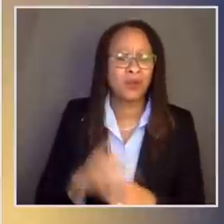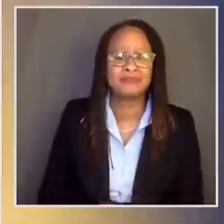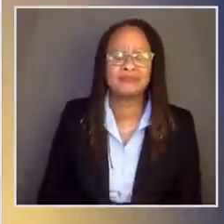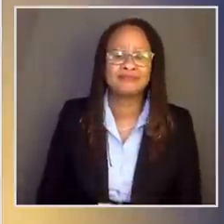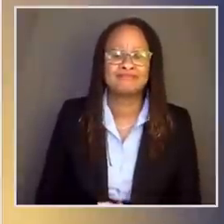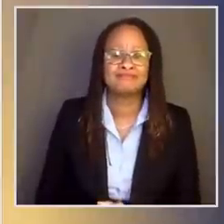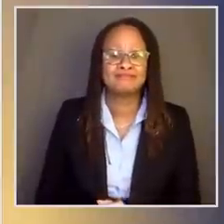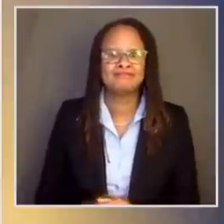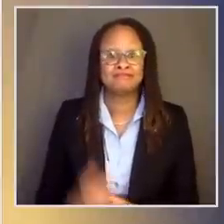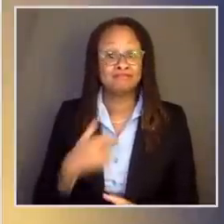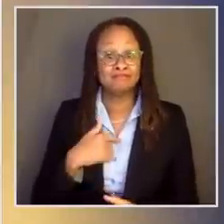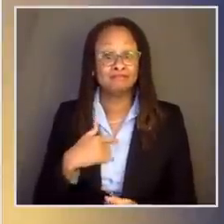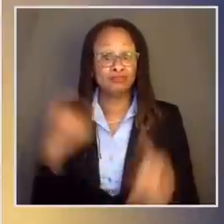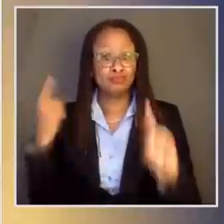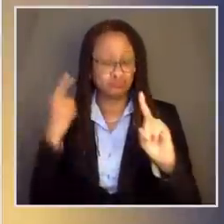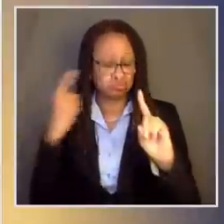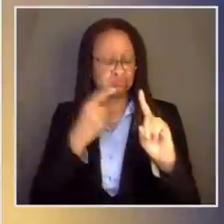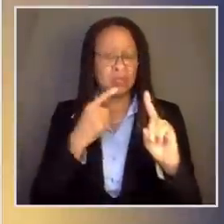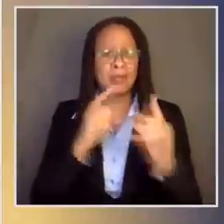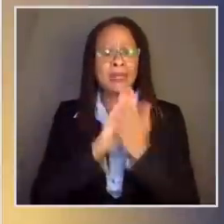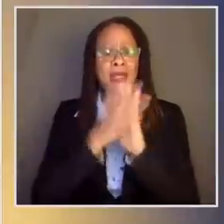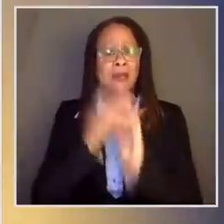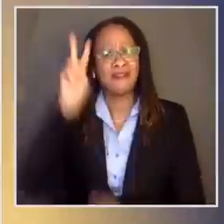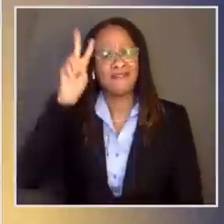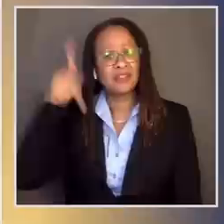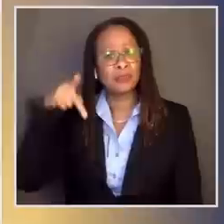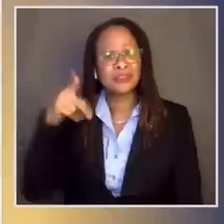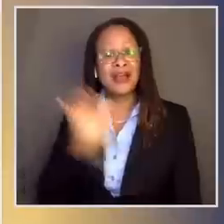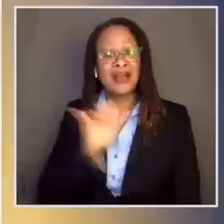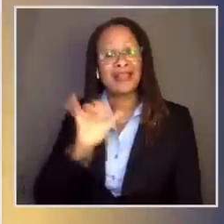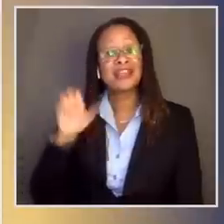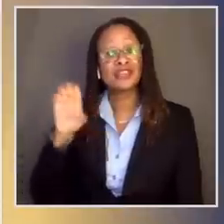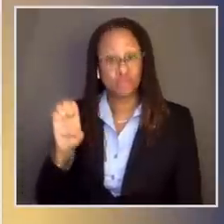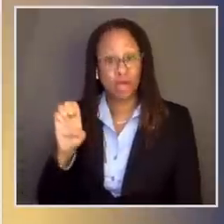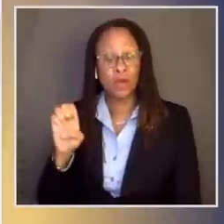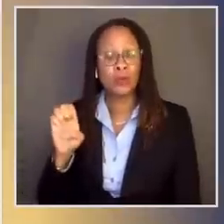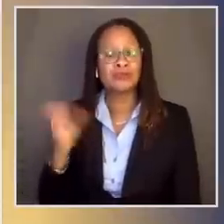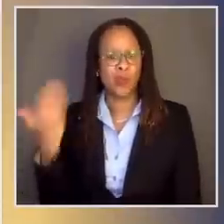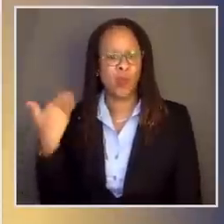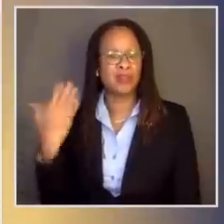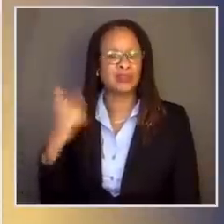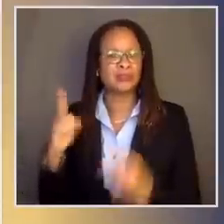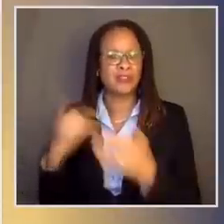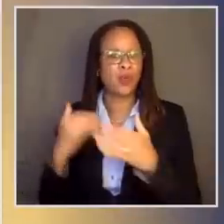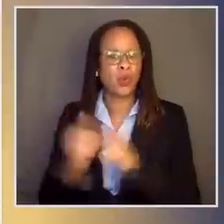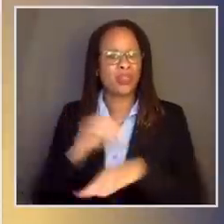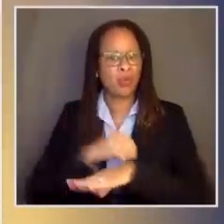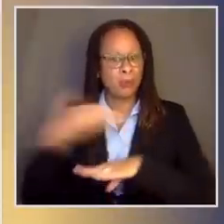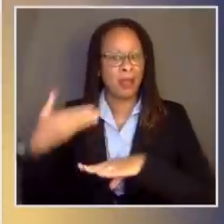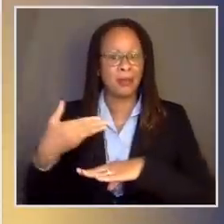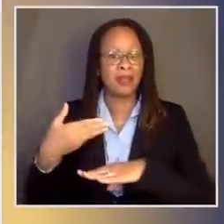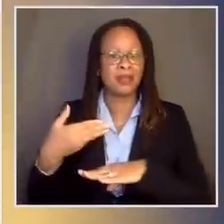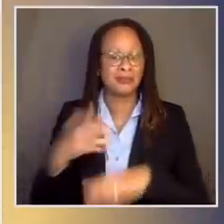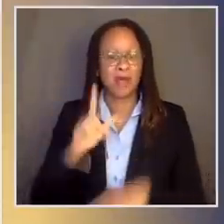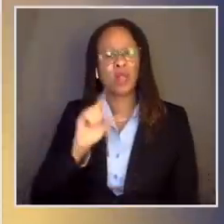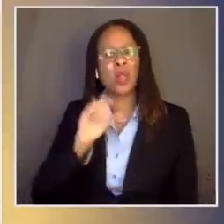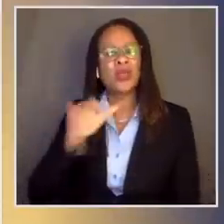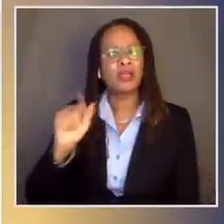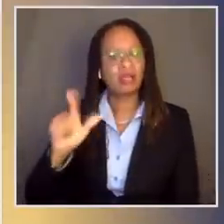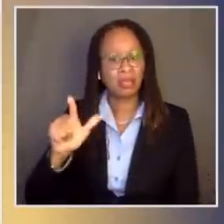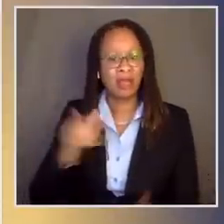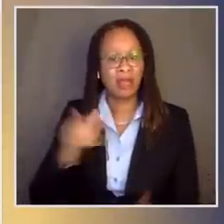strive to be a vice president like Joe was to President Obama, loyal, honest,